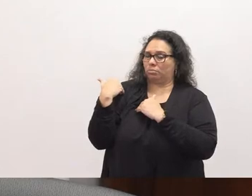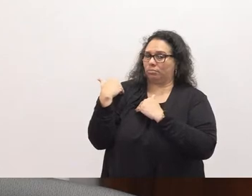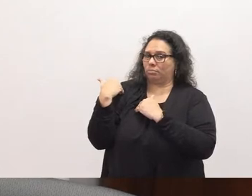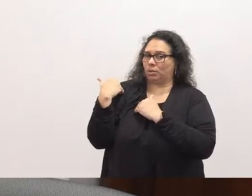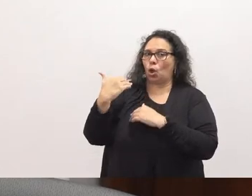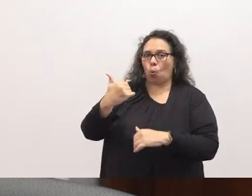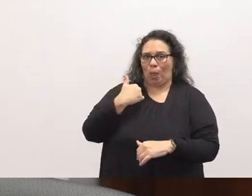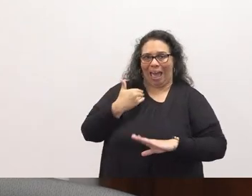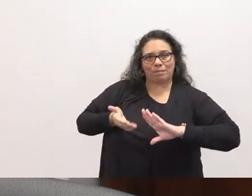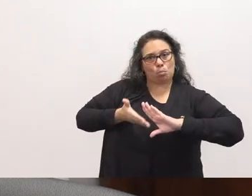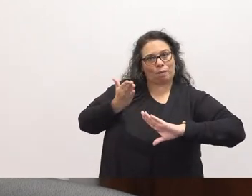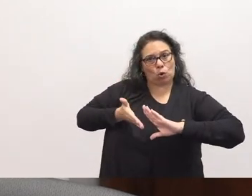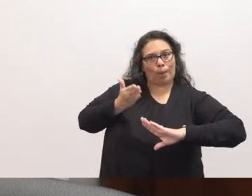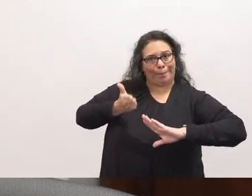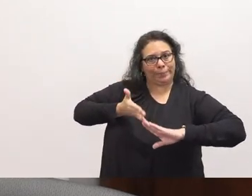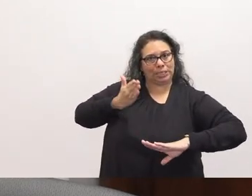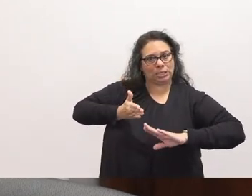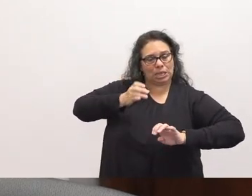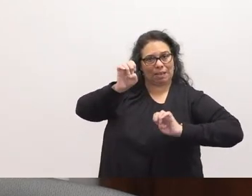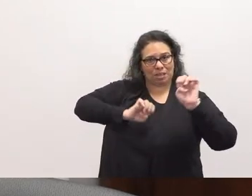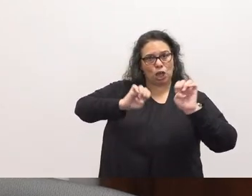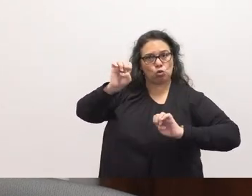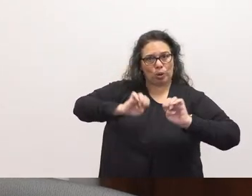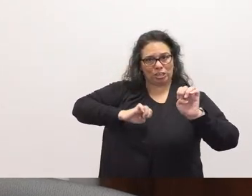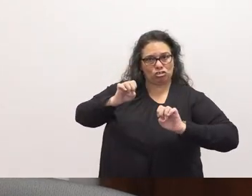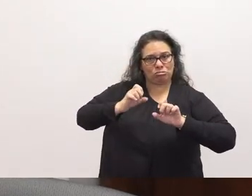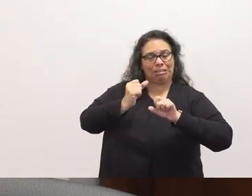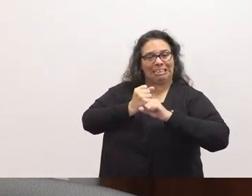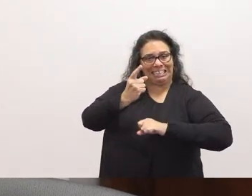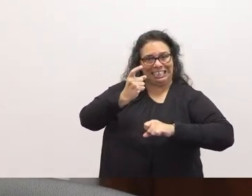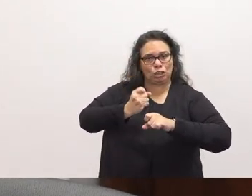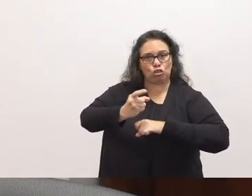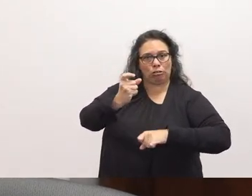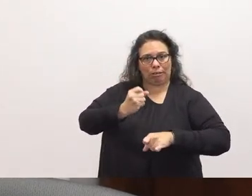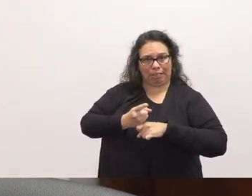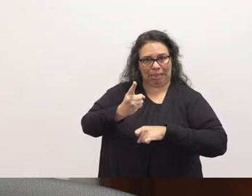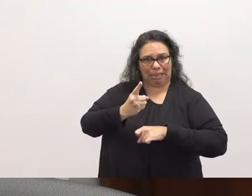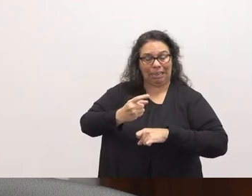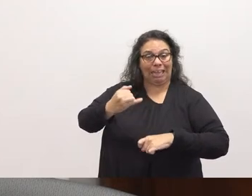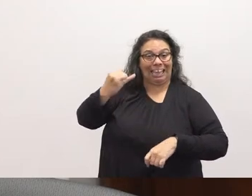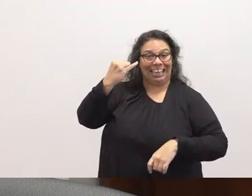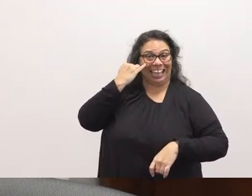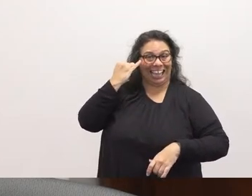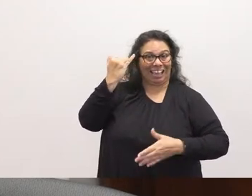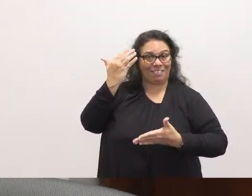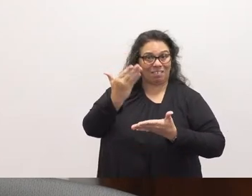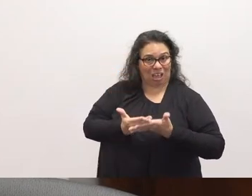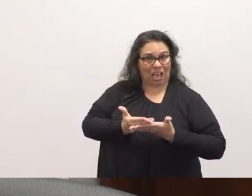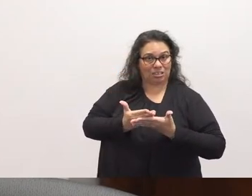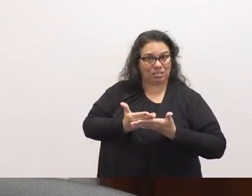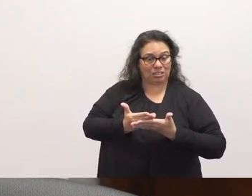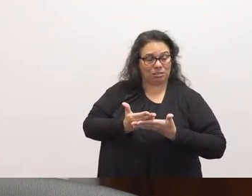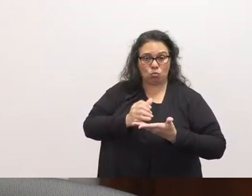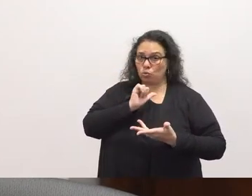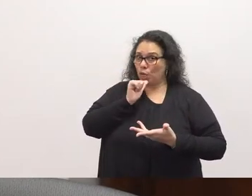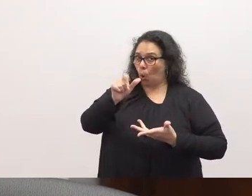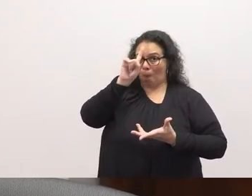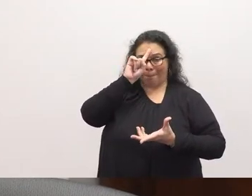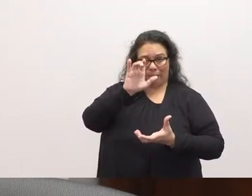a performance evaluation that we do yearly. And if, in fact, we did not believe